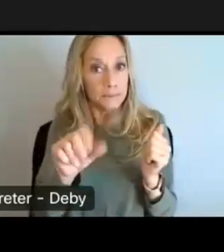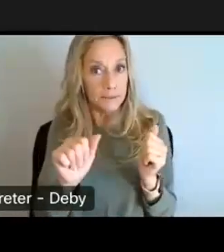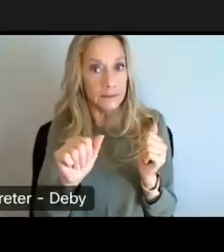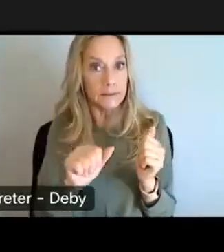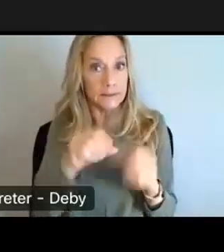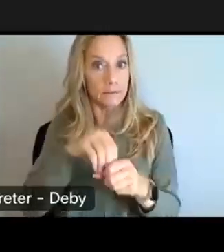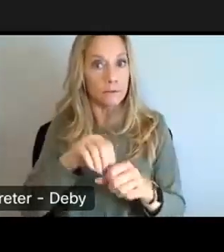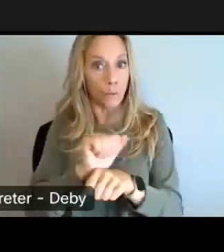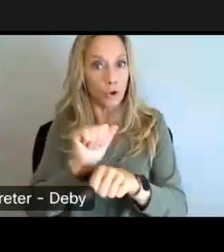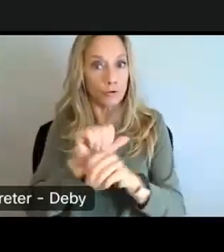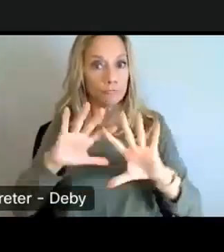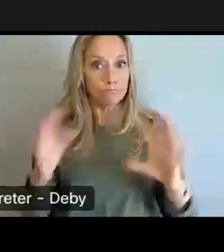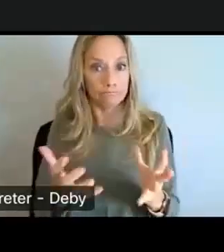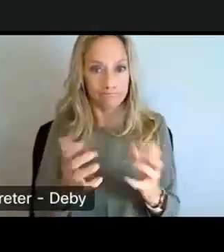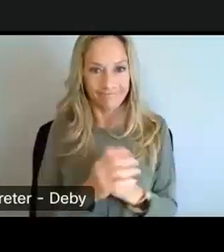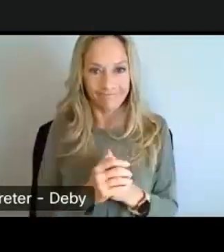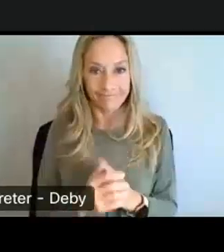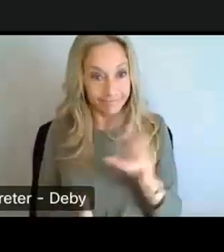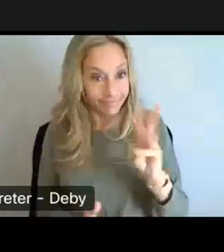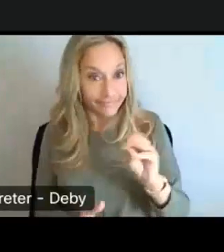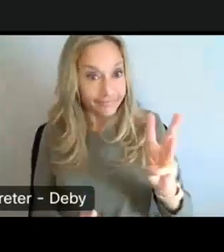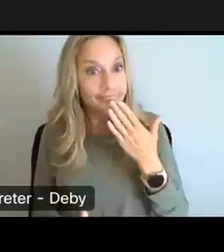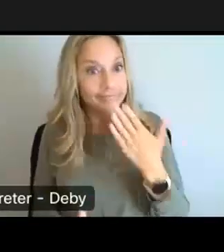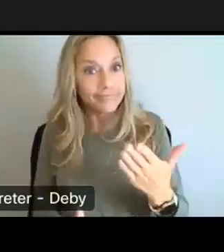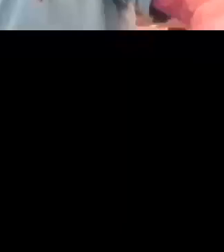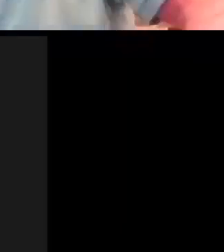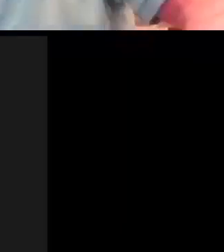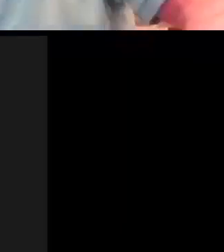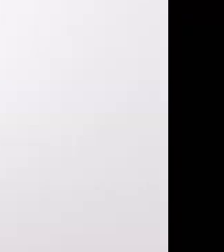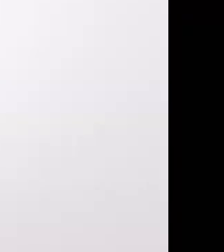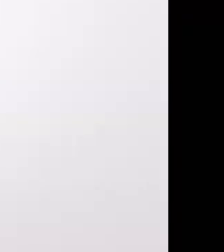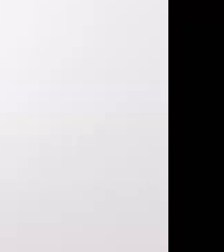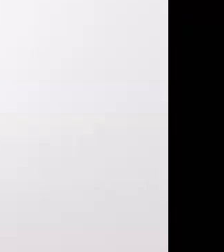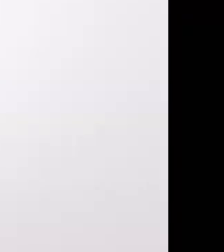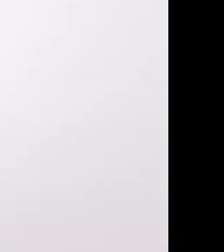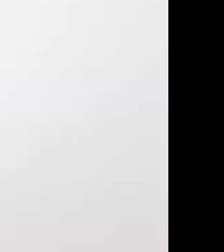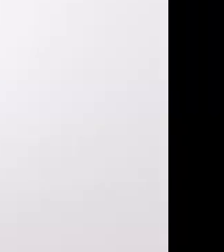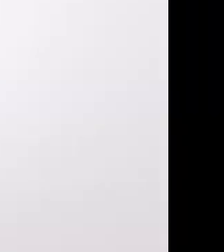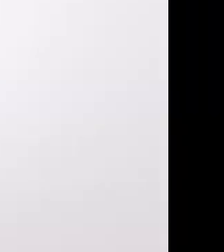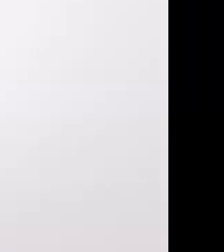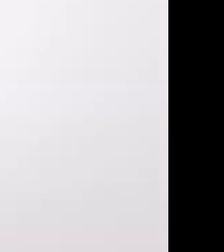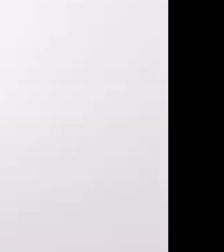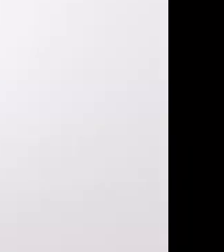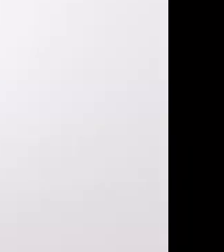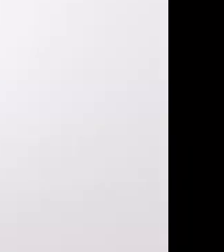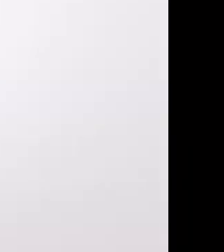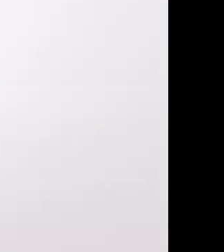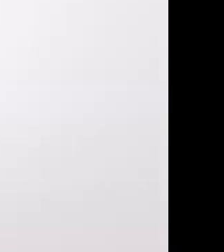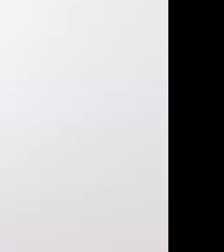workplace. Wow. Thank you for having me this morning. Following up Michael's story